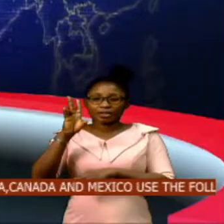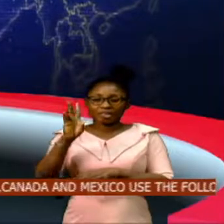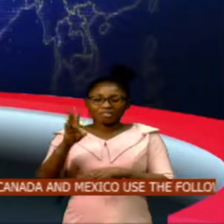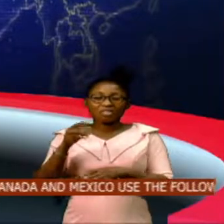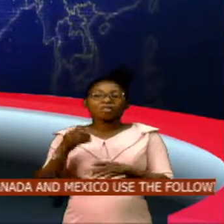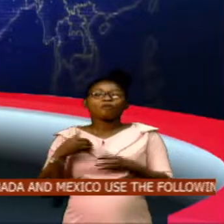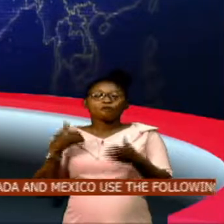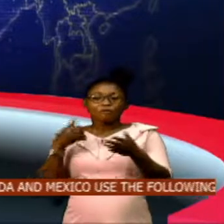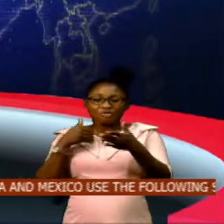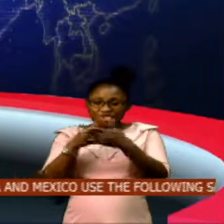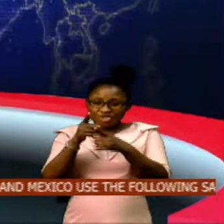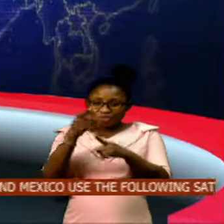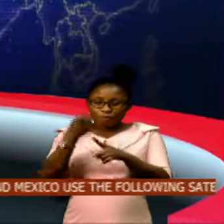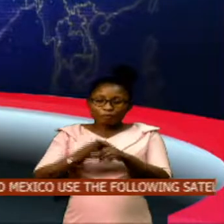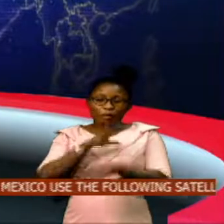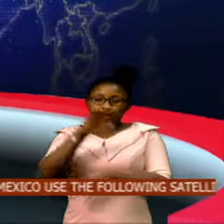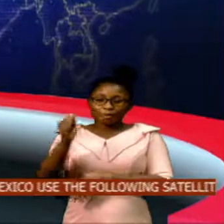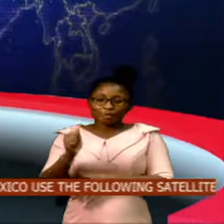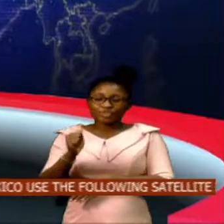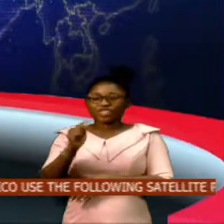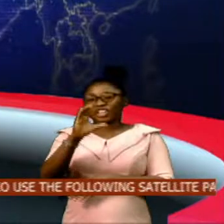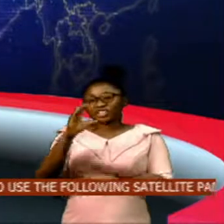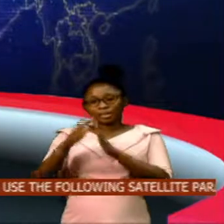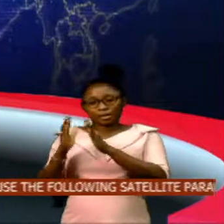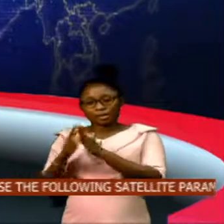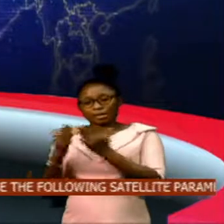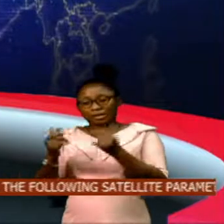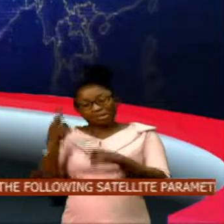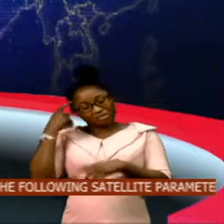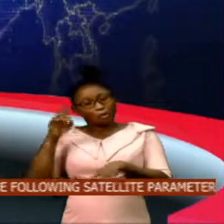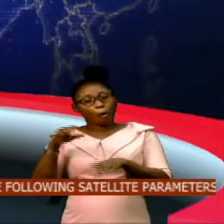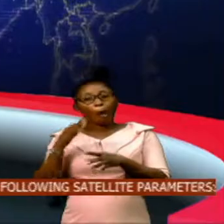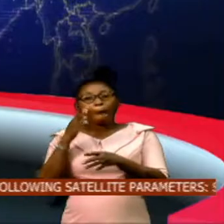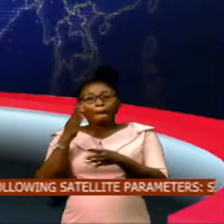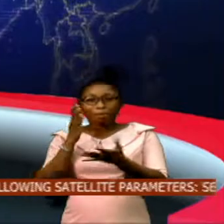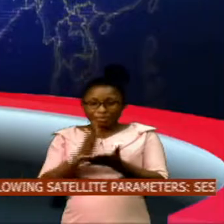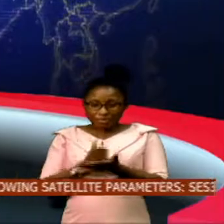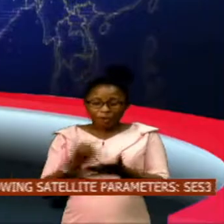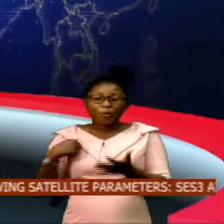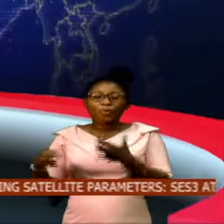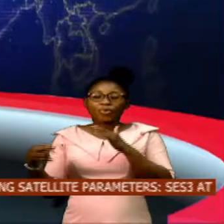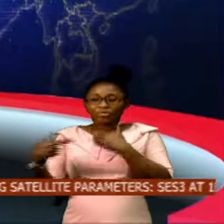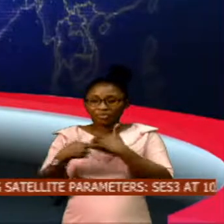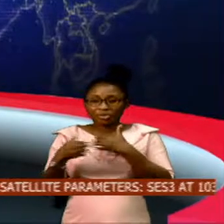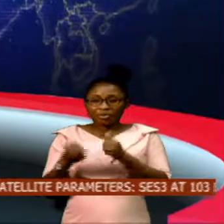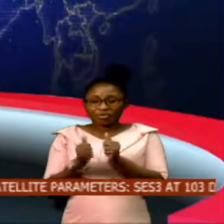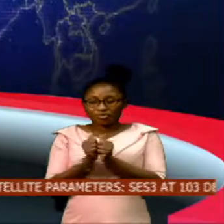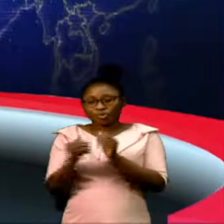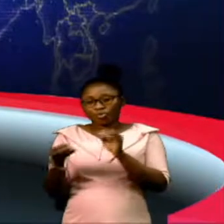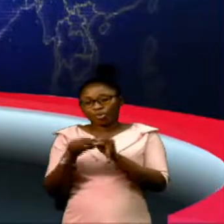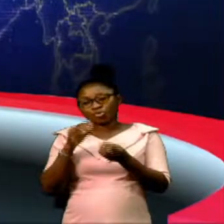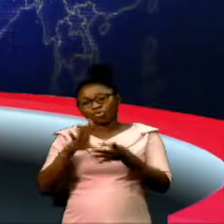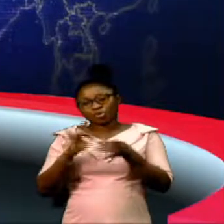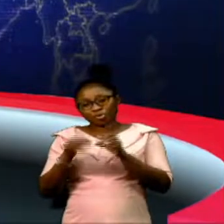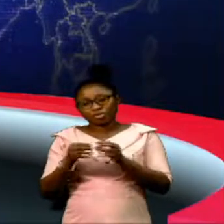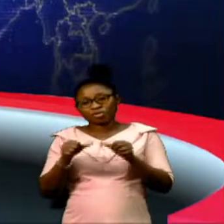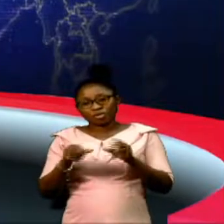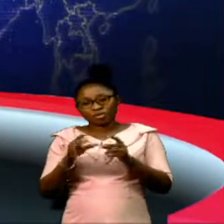reaching you live from Abuja, Nigeria's capital city. Time now for a break. We return with more stories. Do stay